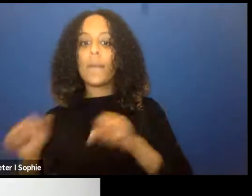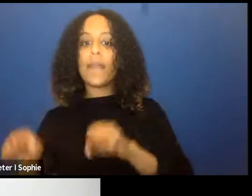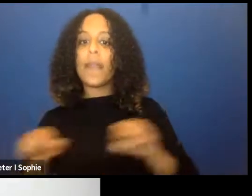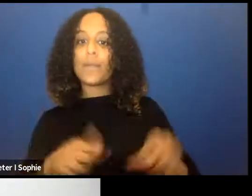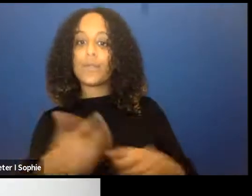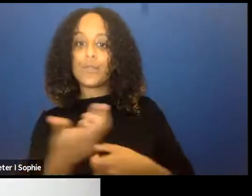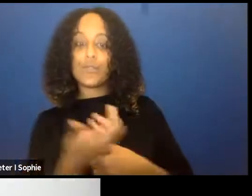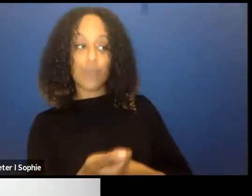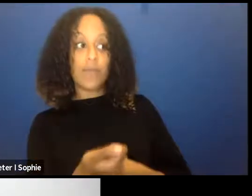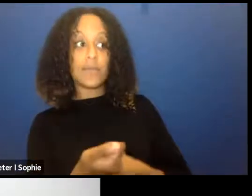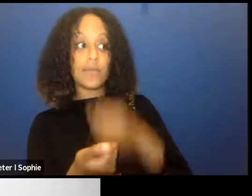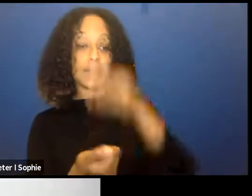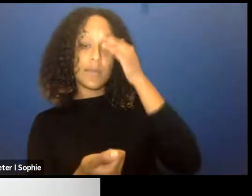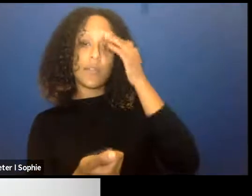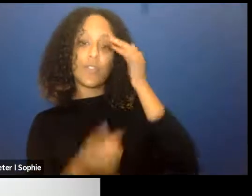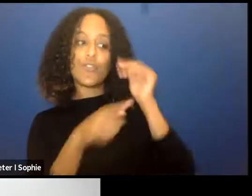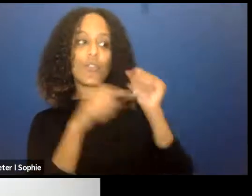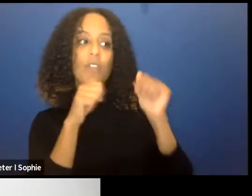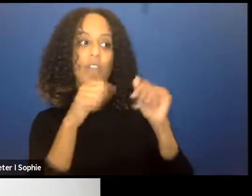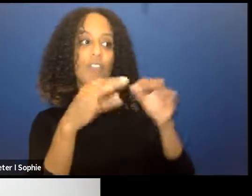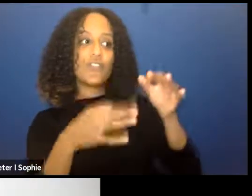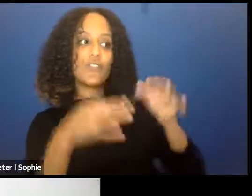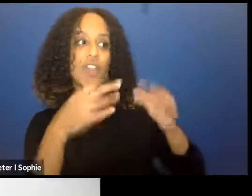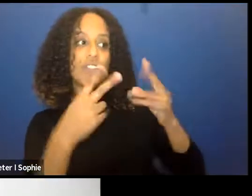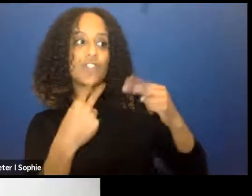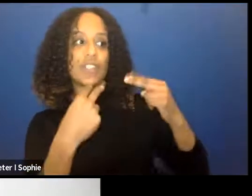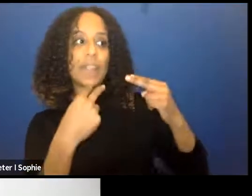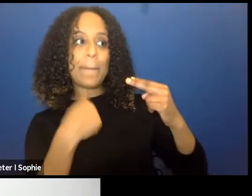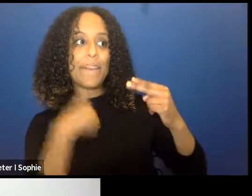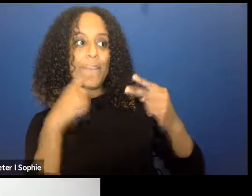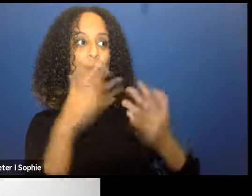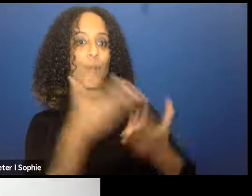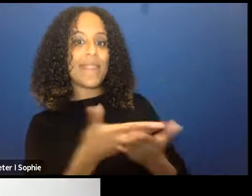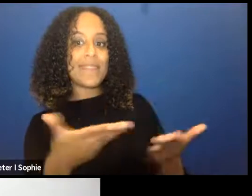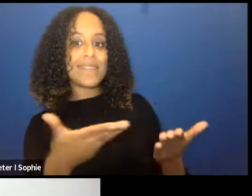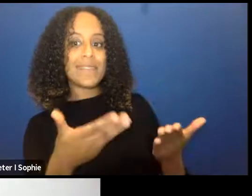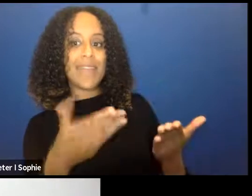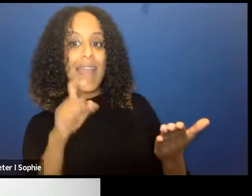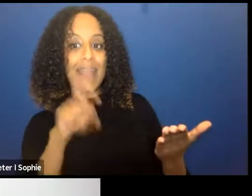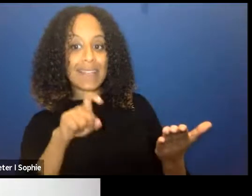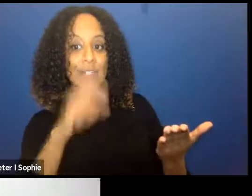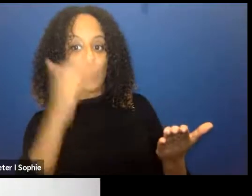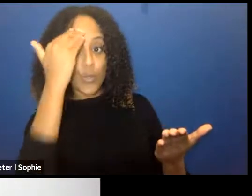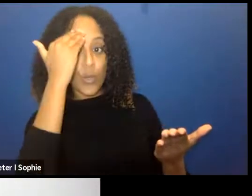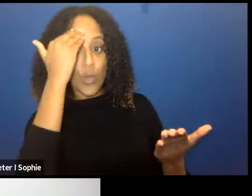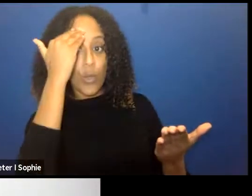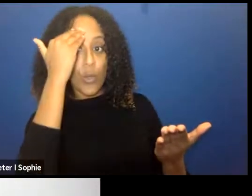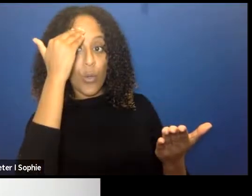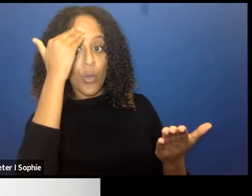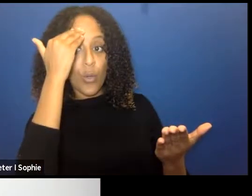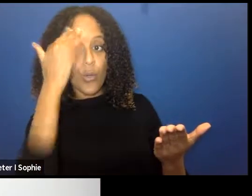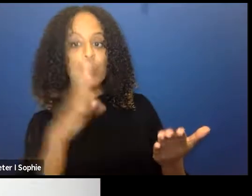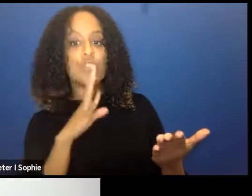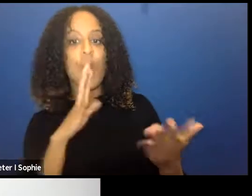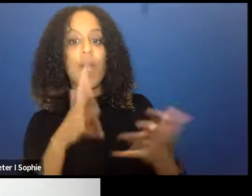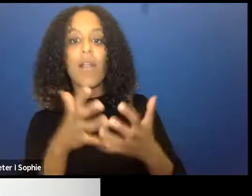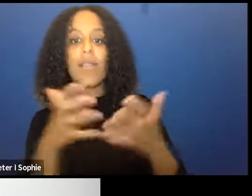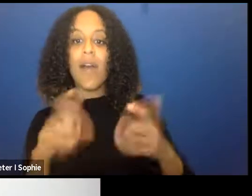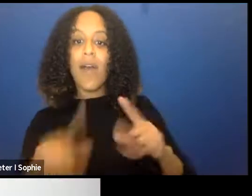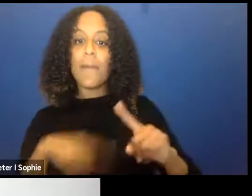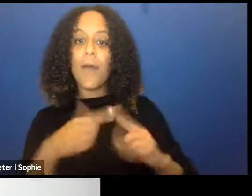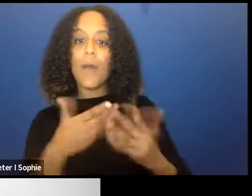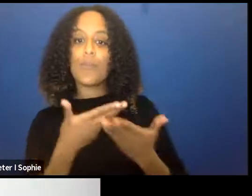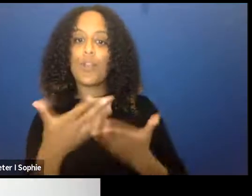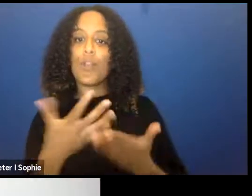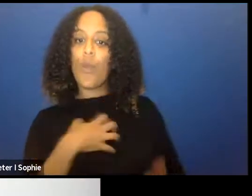that you're not judging me for things. I need to be able to know, right? We talk a lot about bringing your